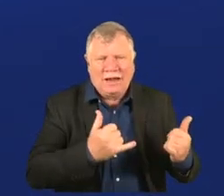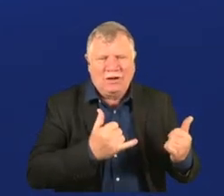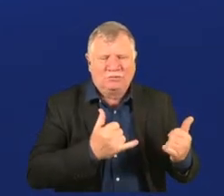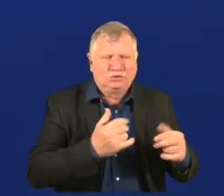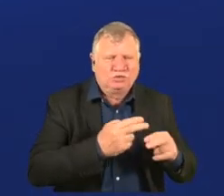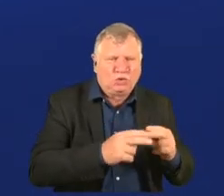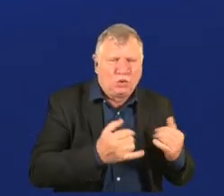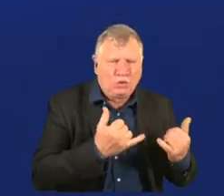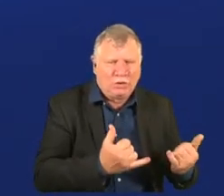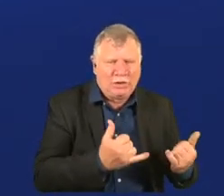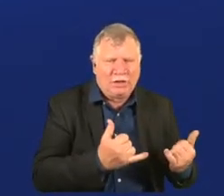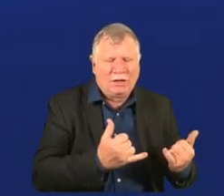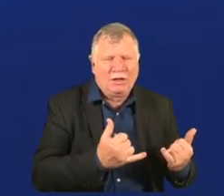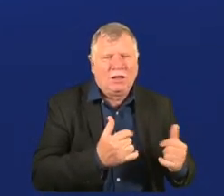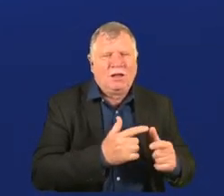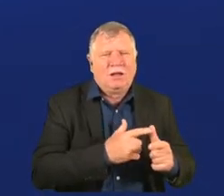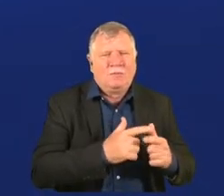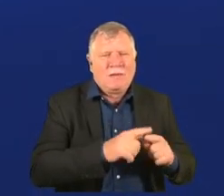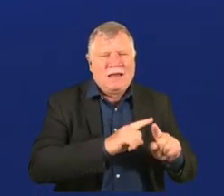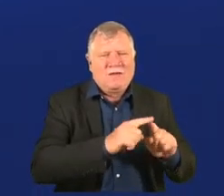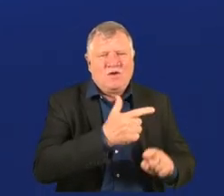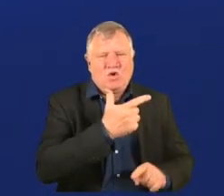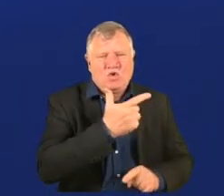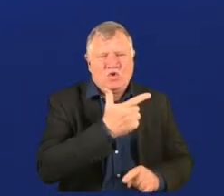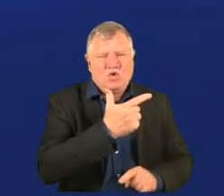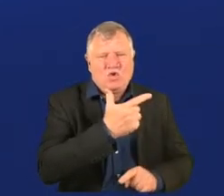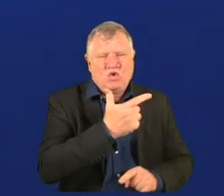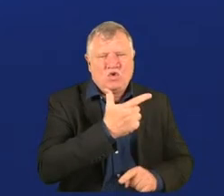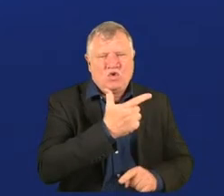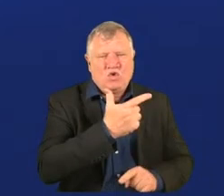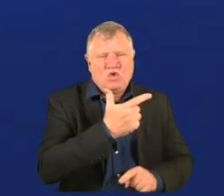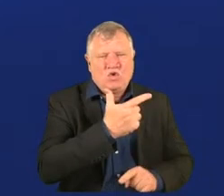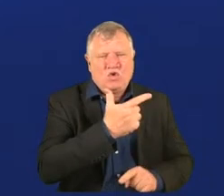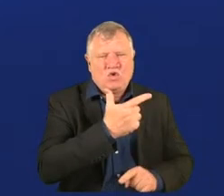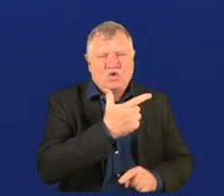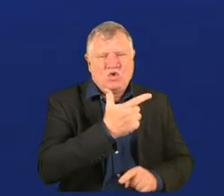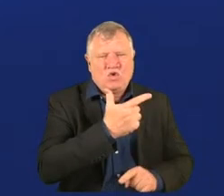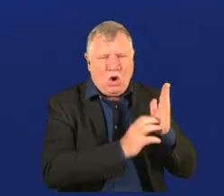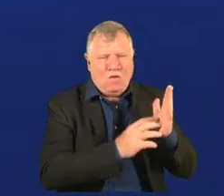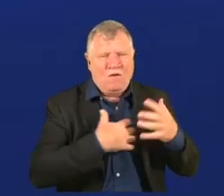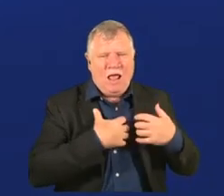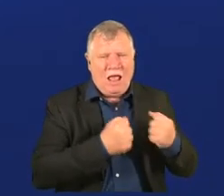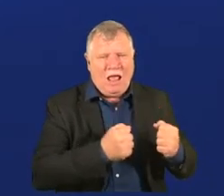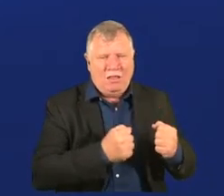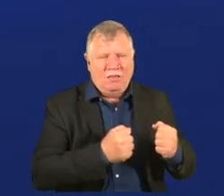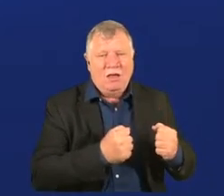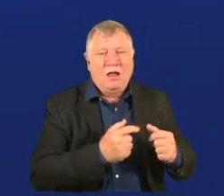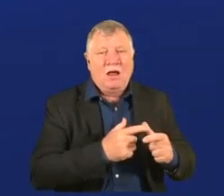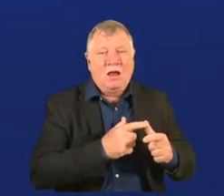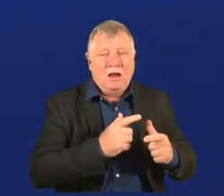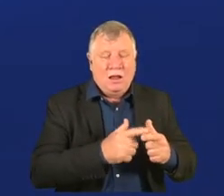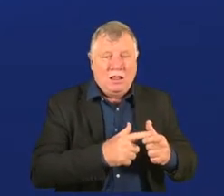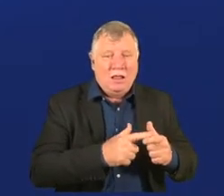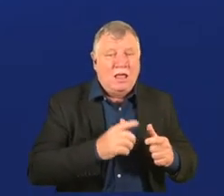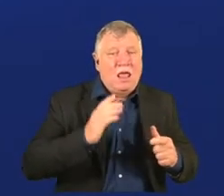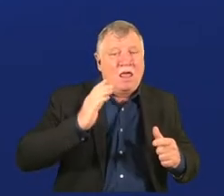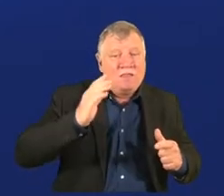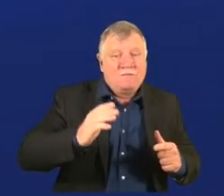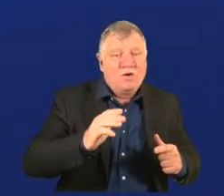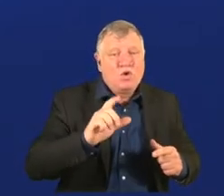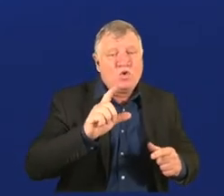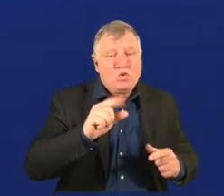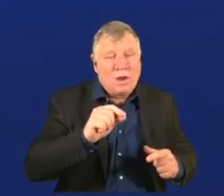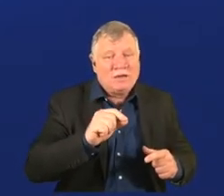today by 21 categories of healthcare professionals, and what the gap would be in